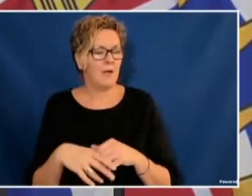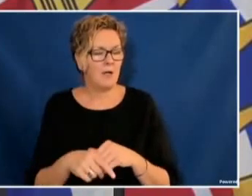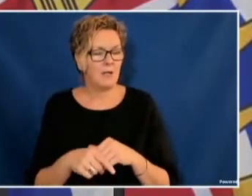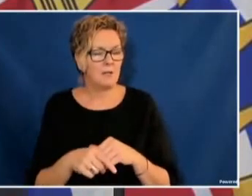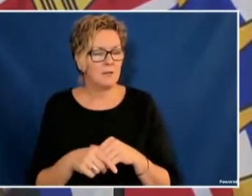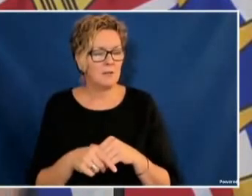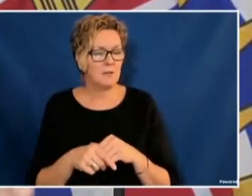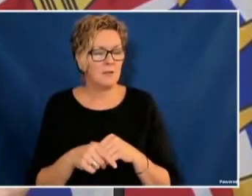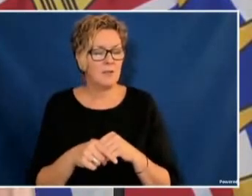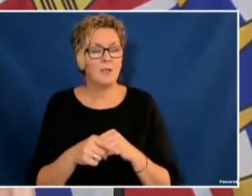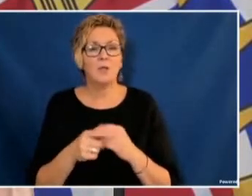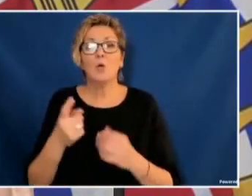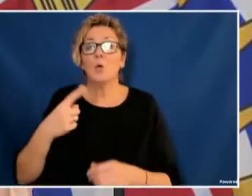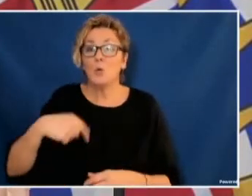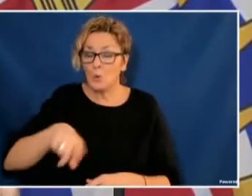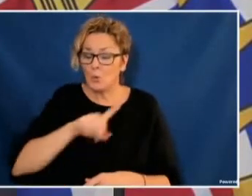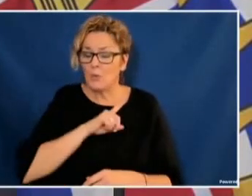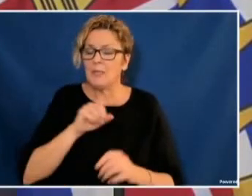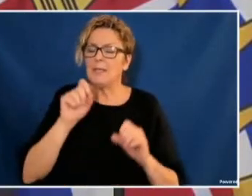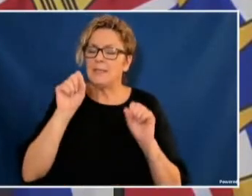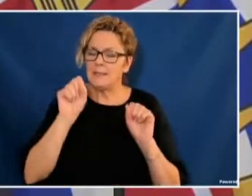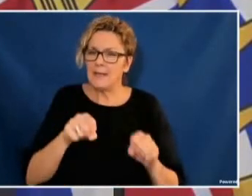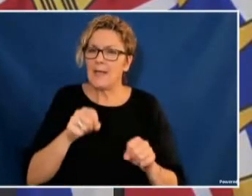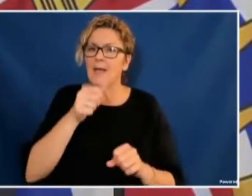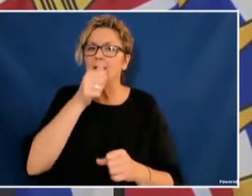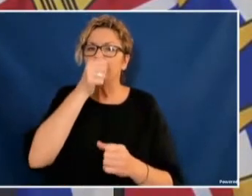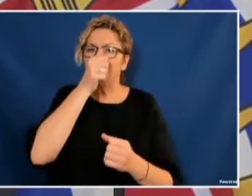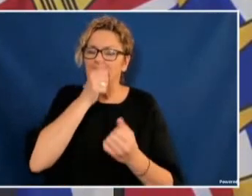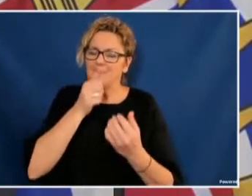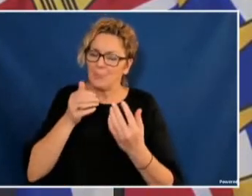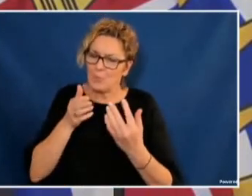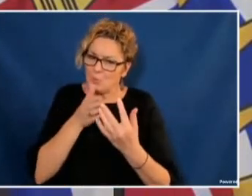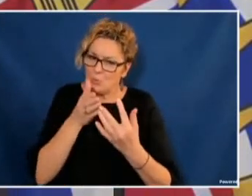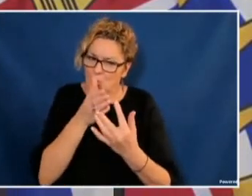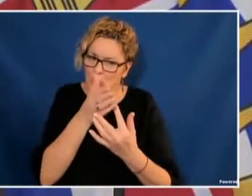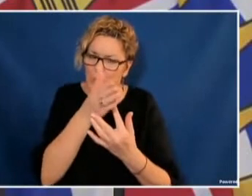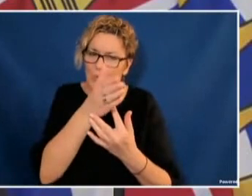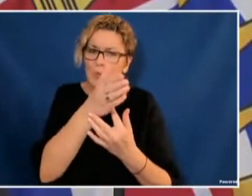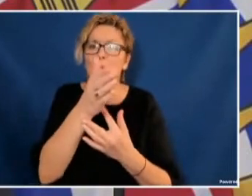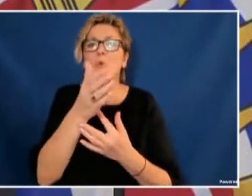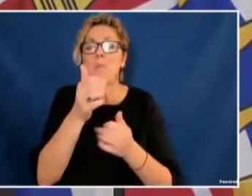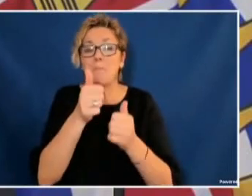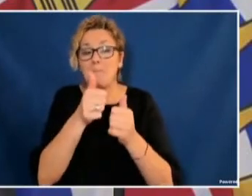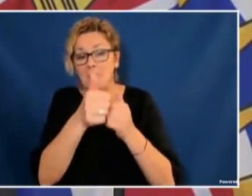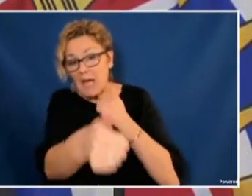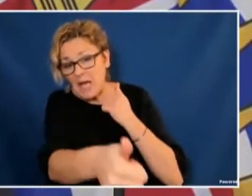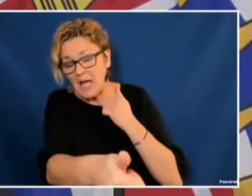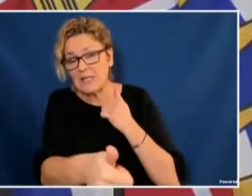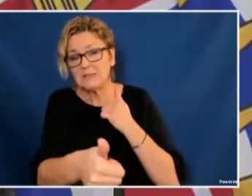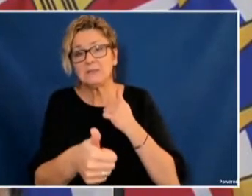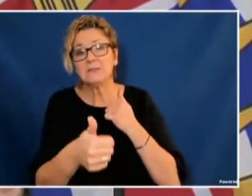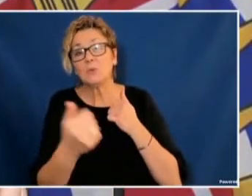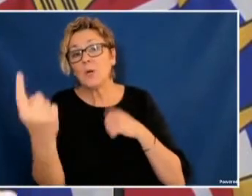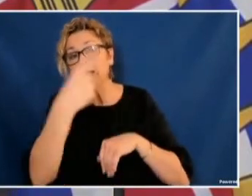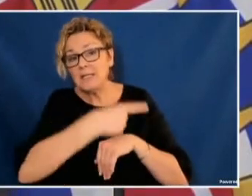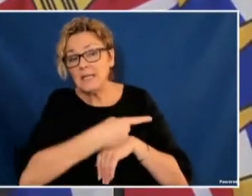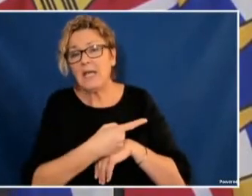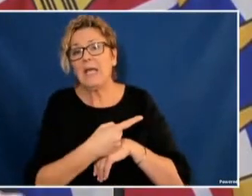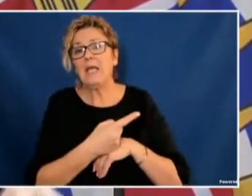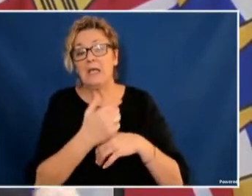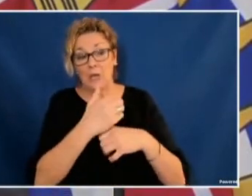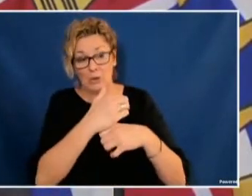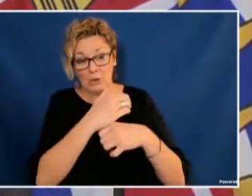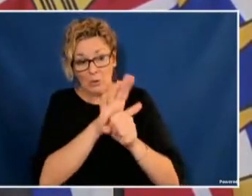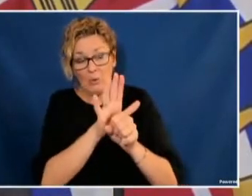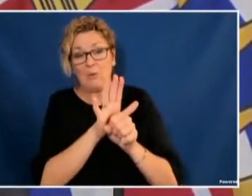to protect the people who work in that environment as well as us as individuals. So the onus really is on us. Go out with